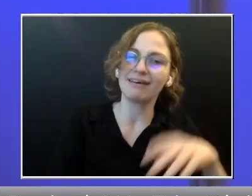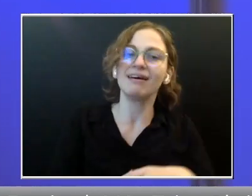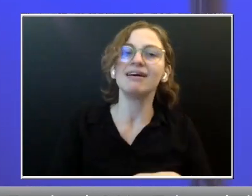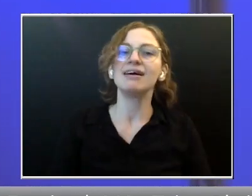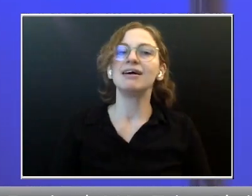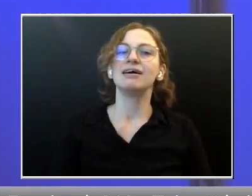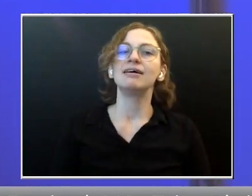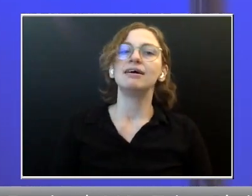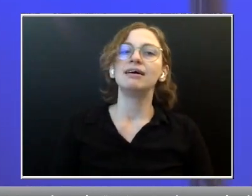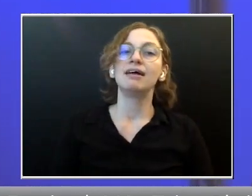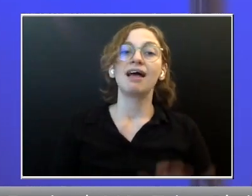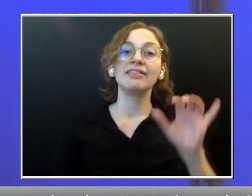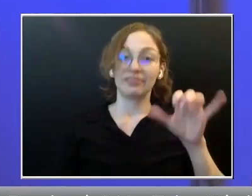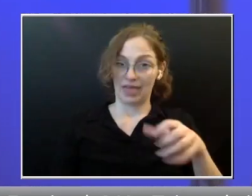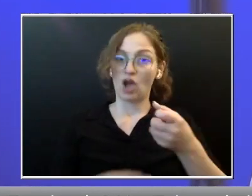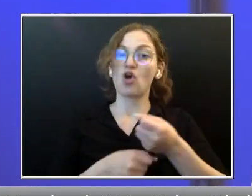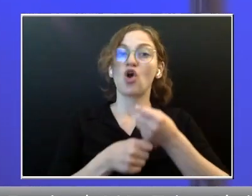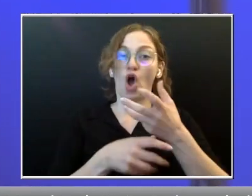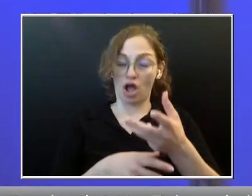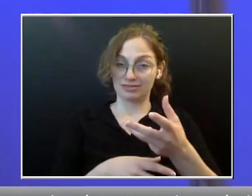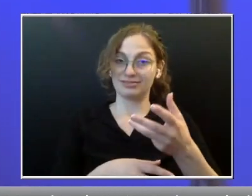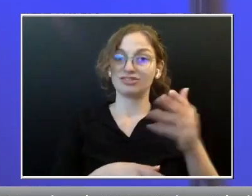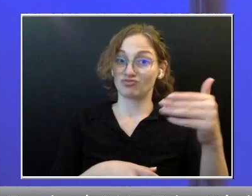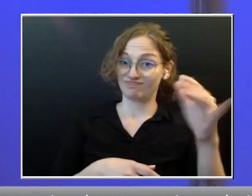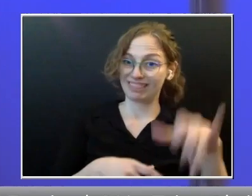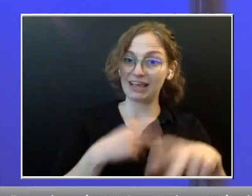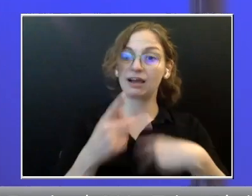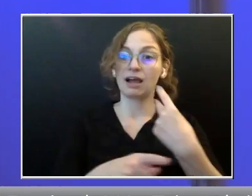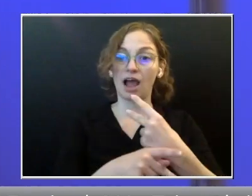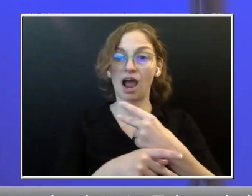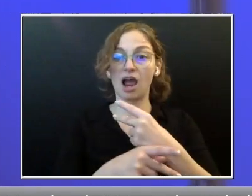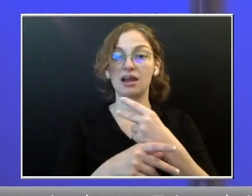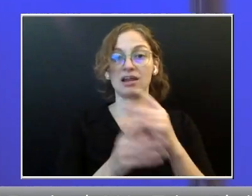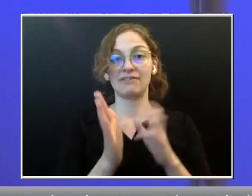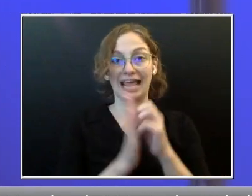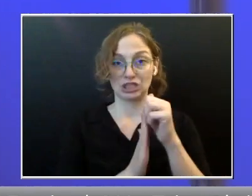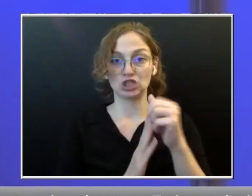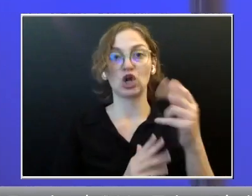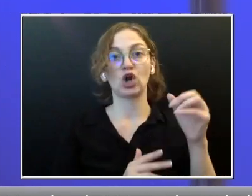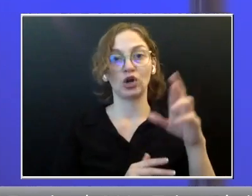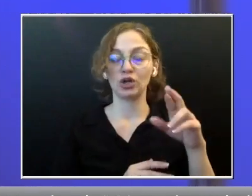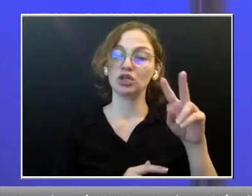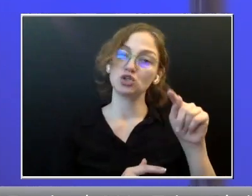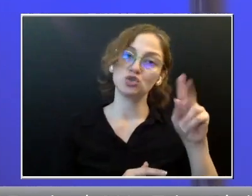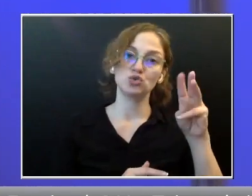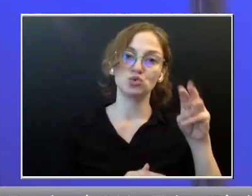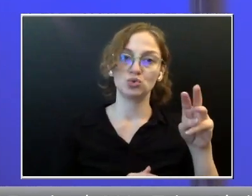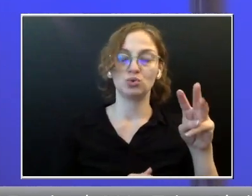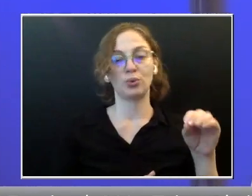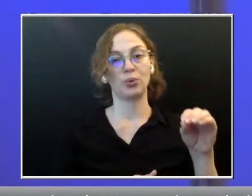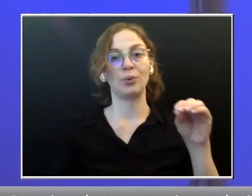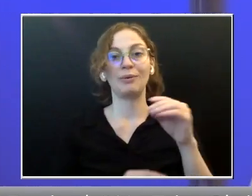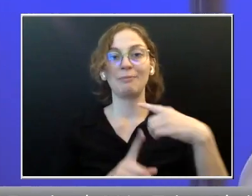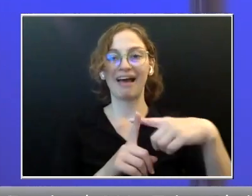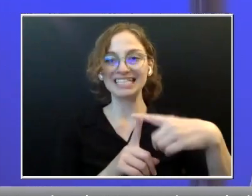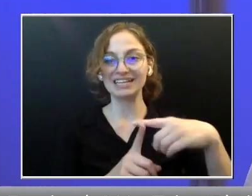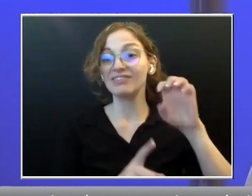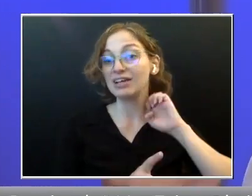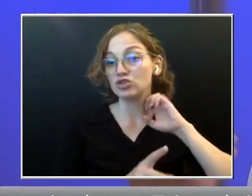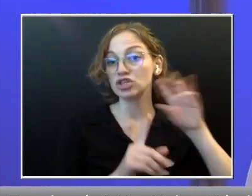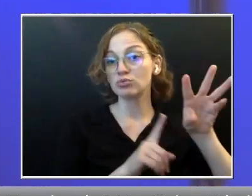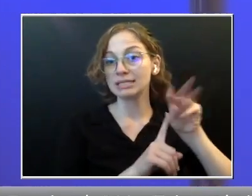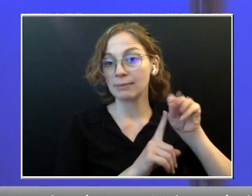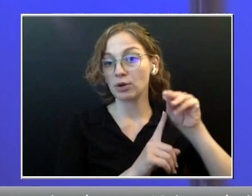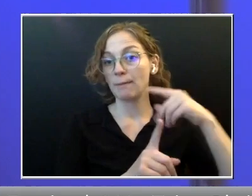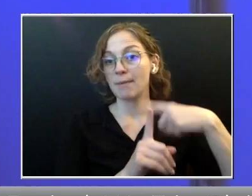Does cause frequently this kind of cancer. HER2 positive, estrogen receptor positive, and it often occurs bilaterally, and